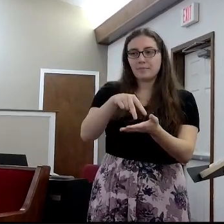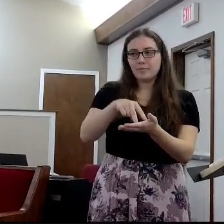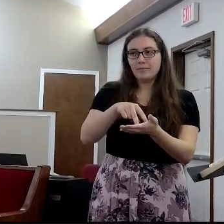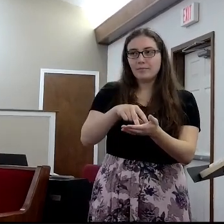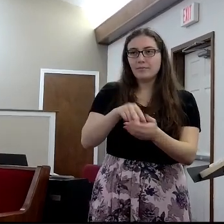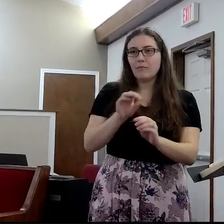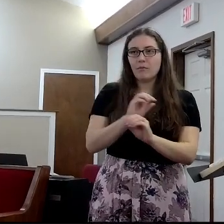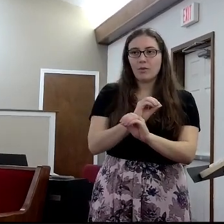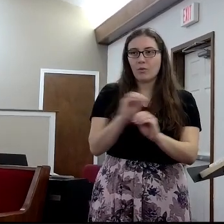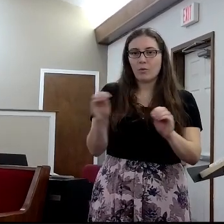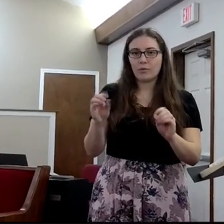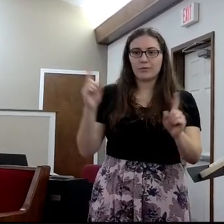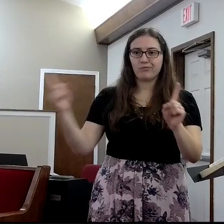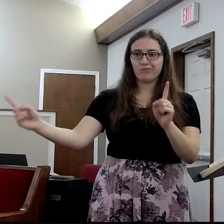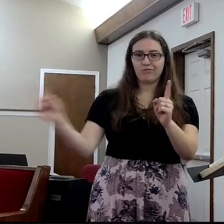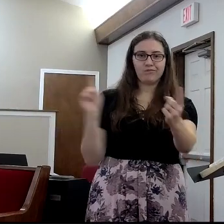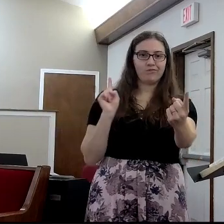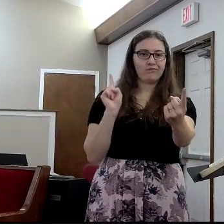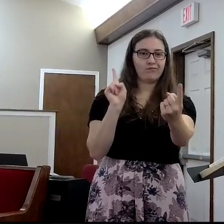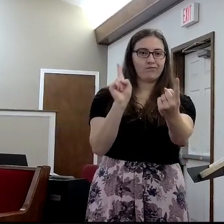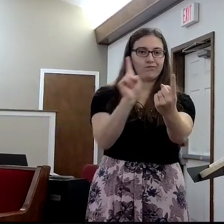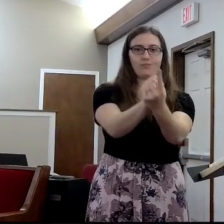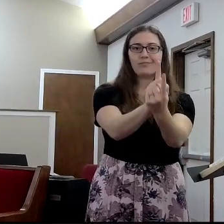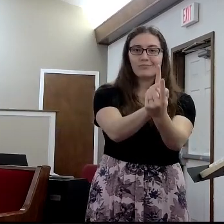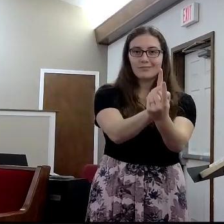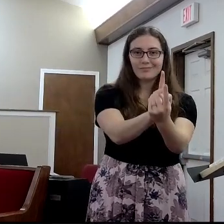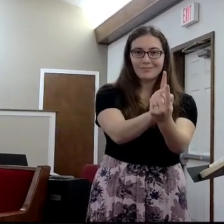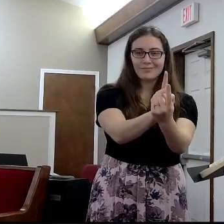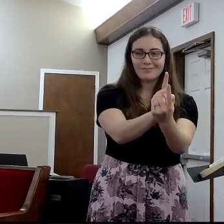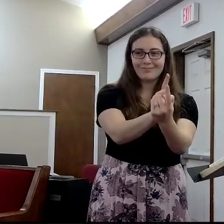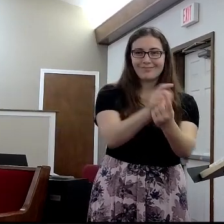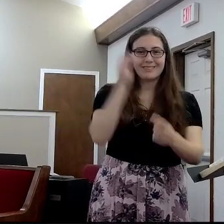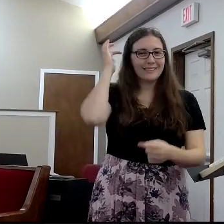closed. No one's coming to you tonight.